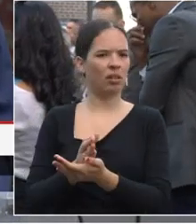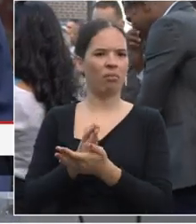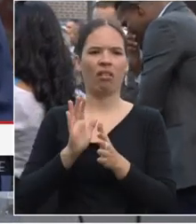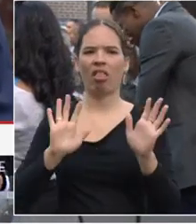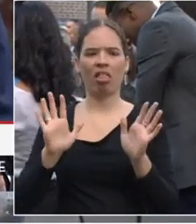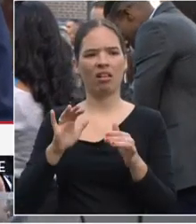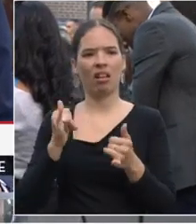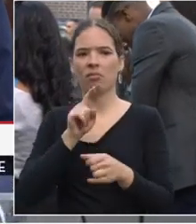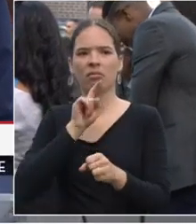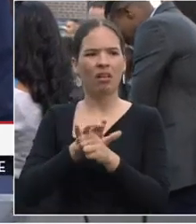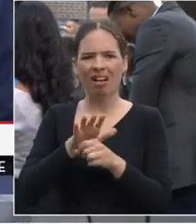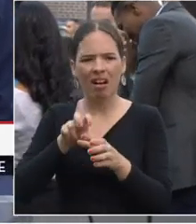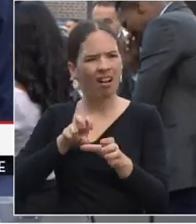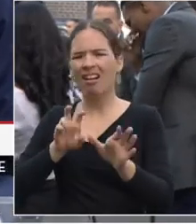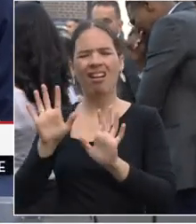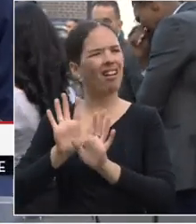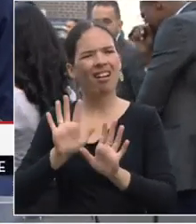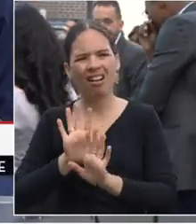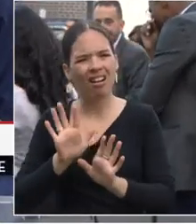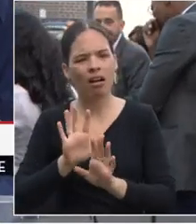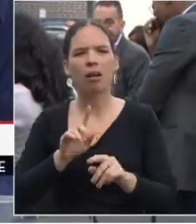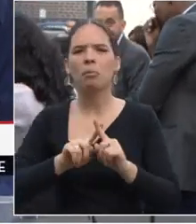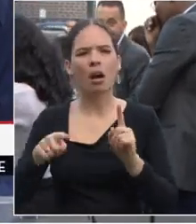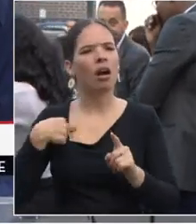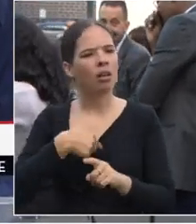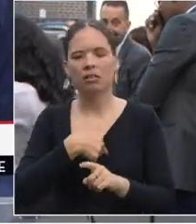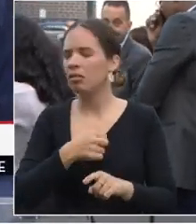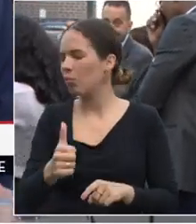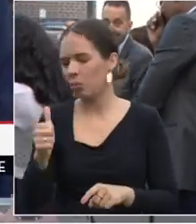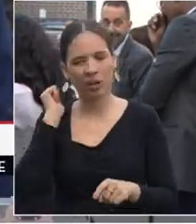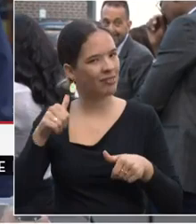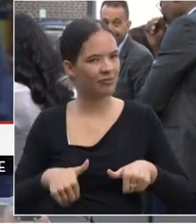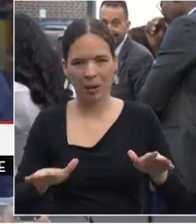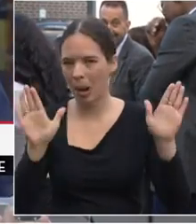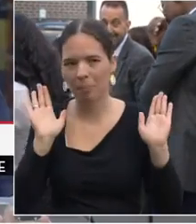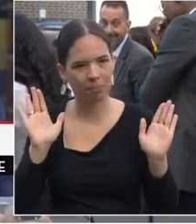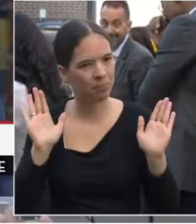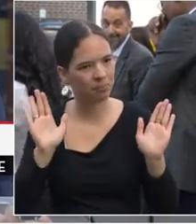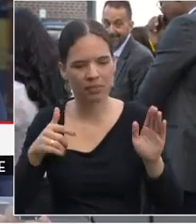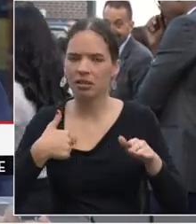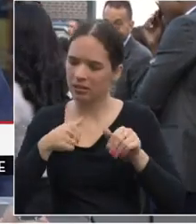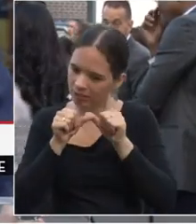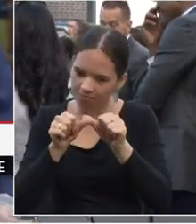we didn't give up, did we? We didn't give up. We never gave up. And now we got Lidl.